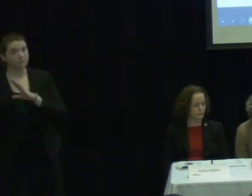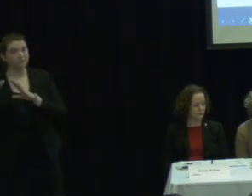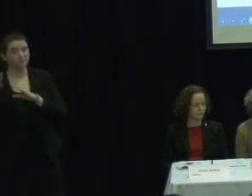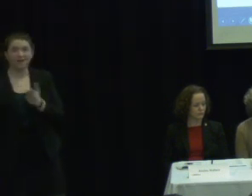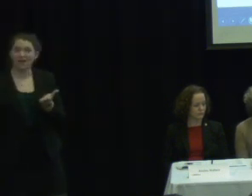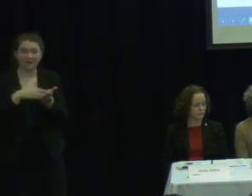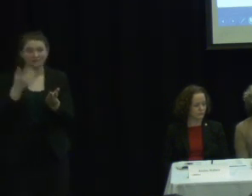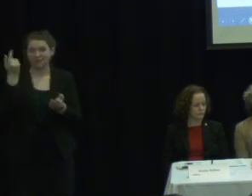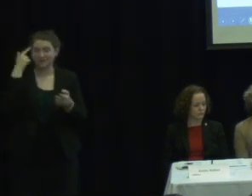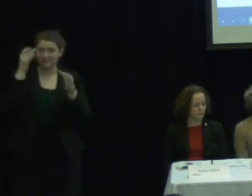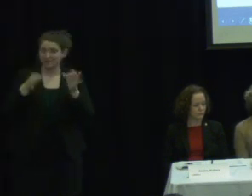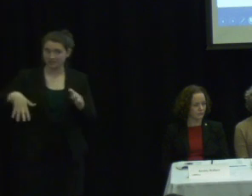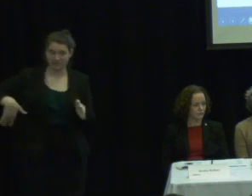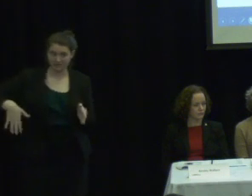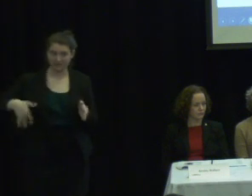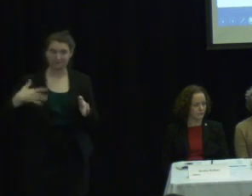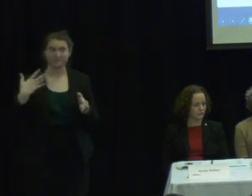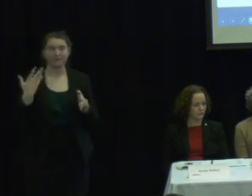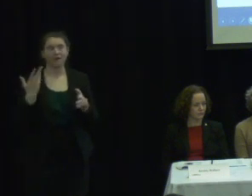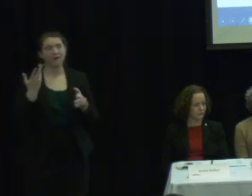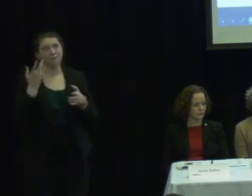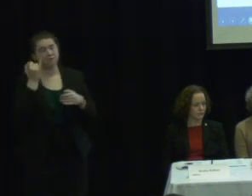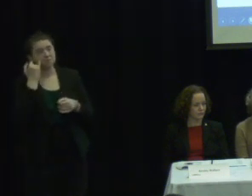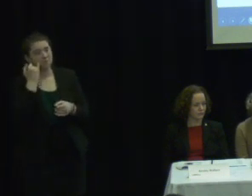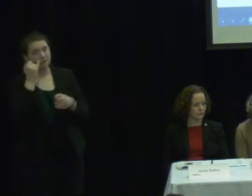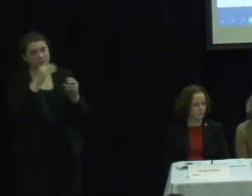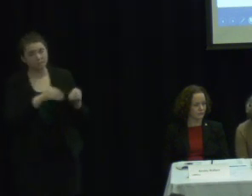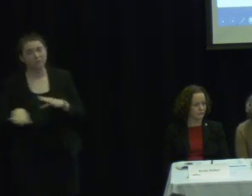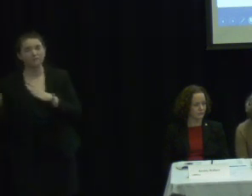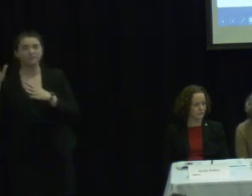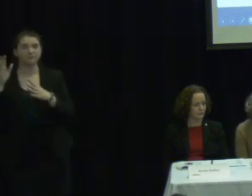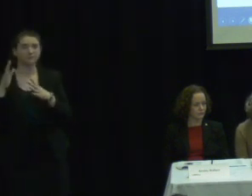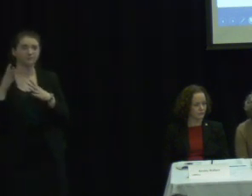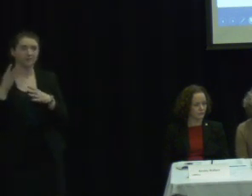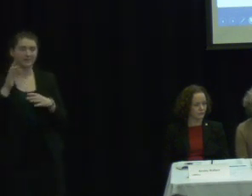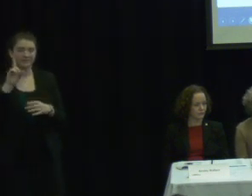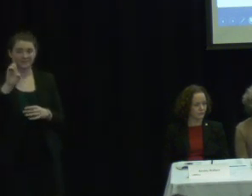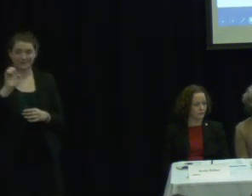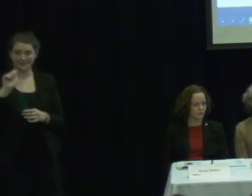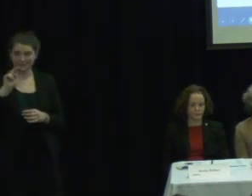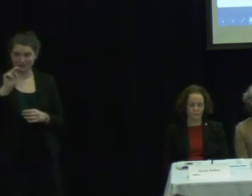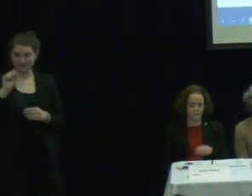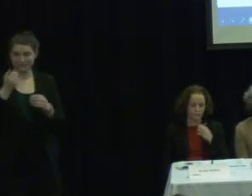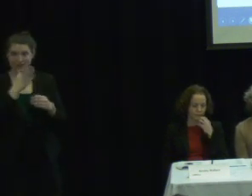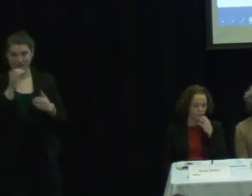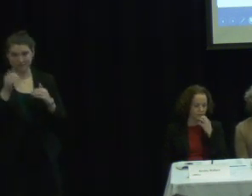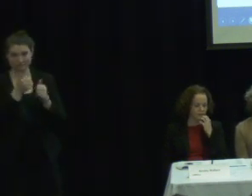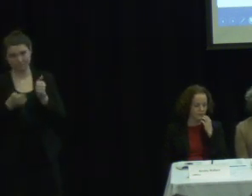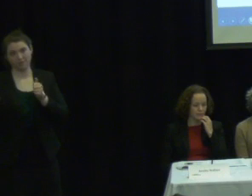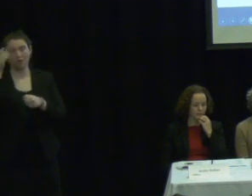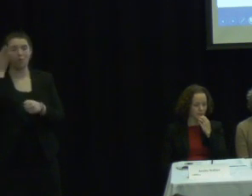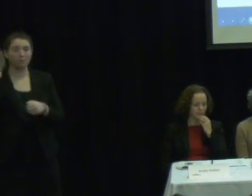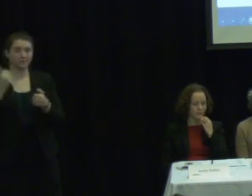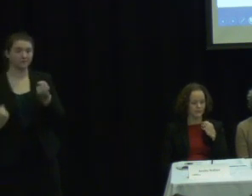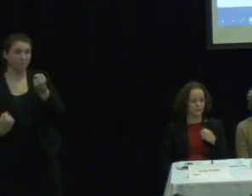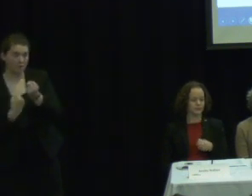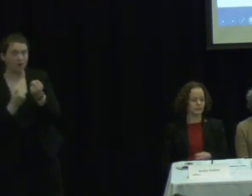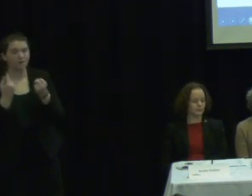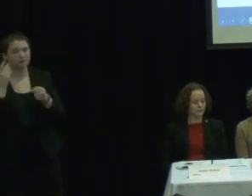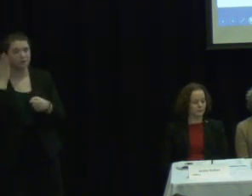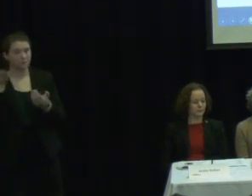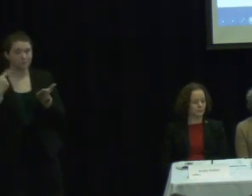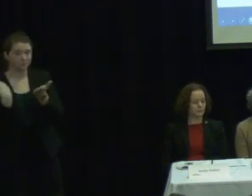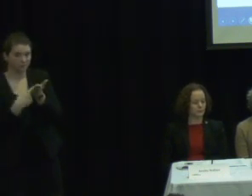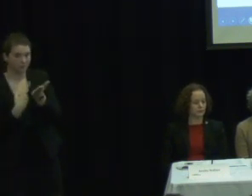that decision yet. It would be supported by the deans and above, and would be something that we would be talking